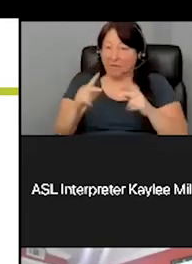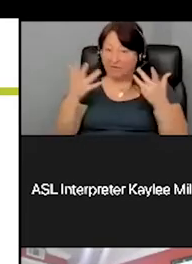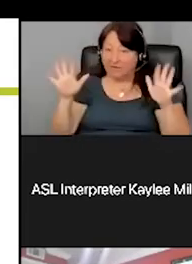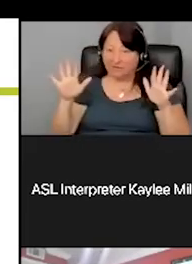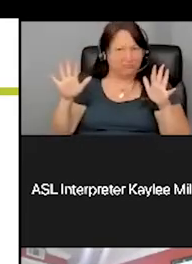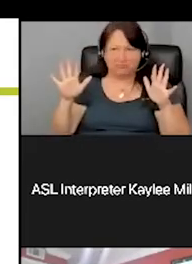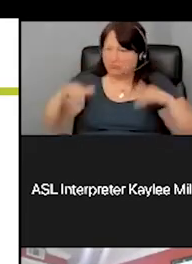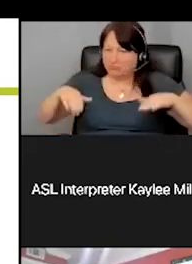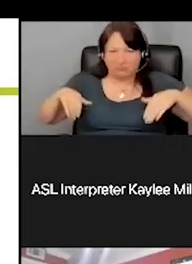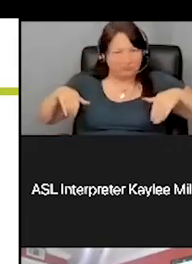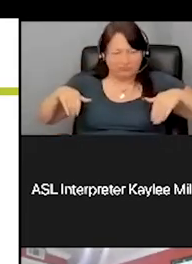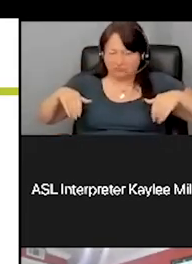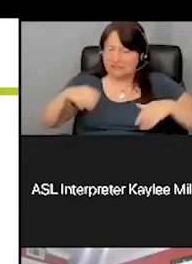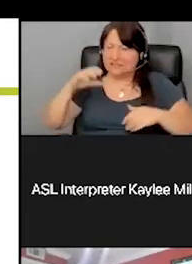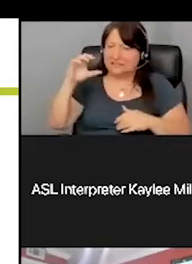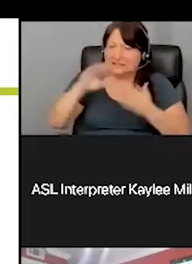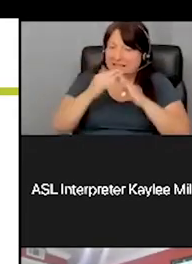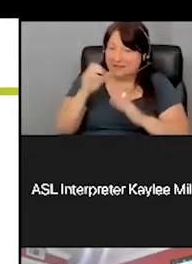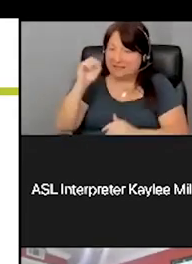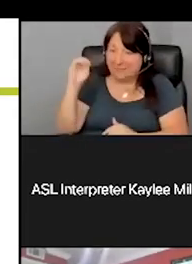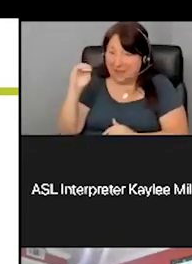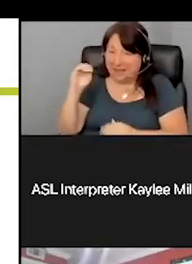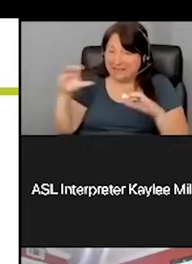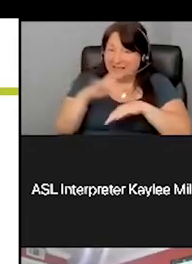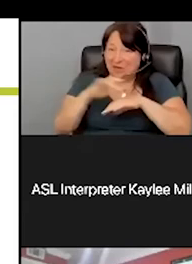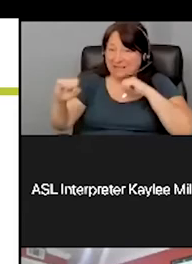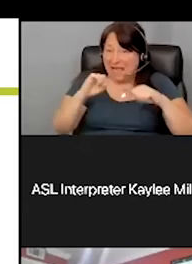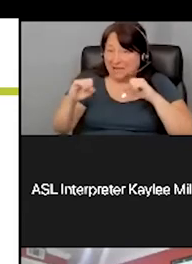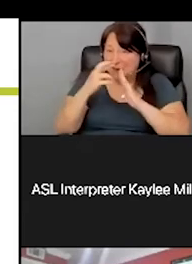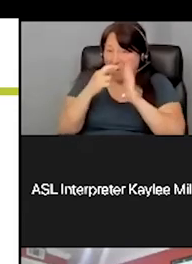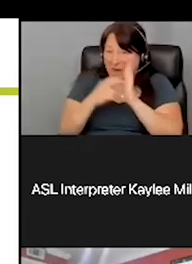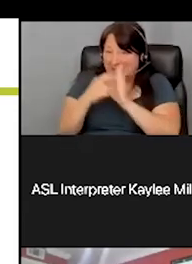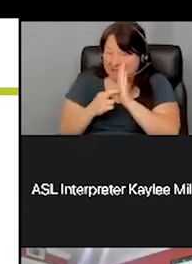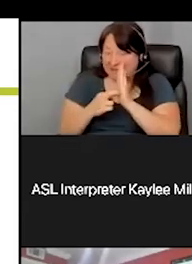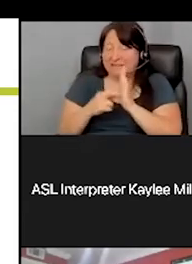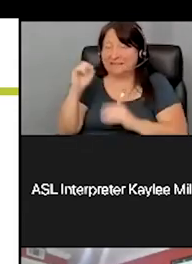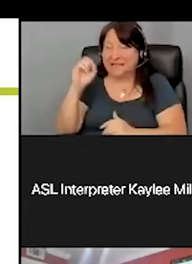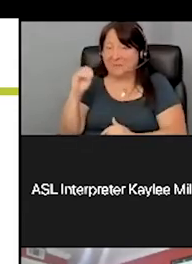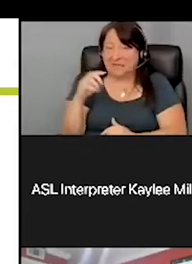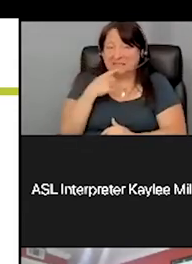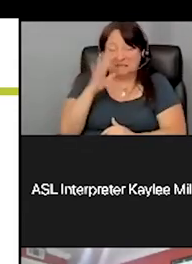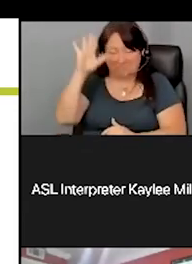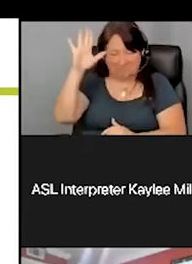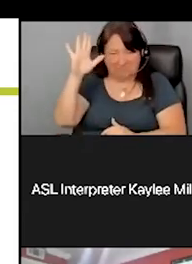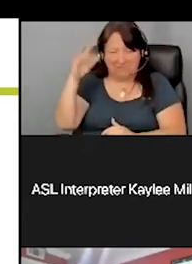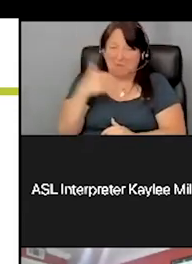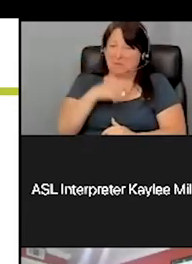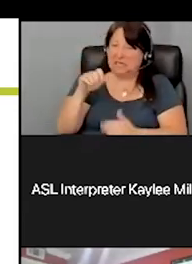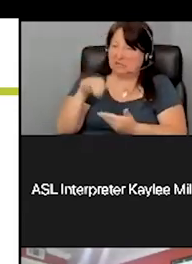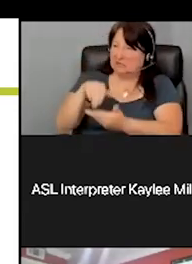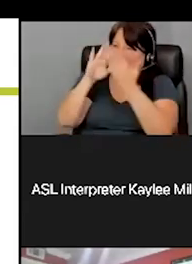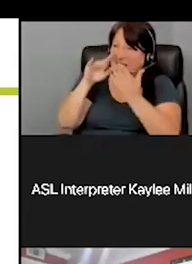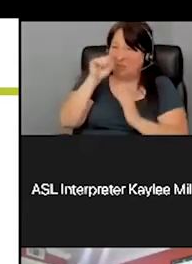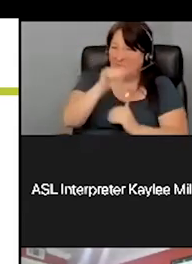Santa Monica, for example, when they did their seismic ordinance, they said, hey, we got to address those